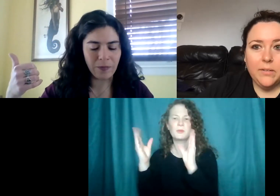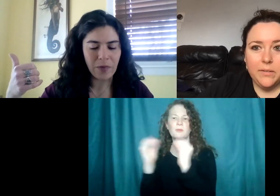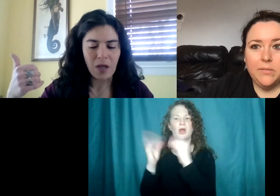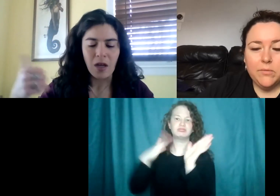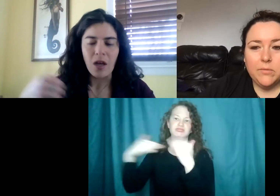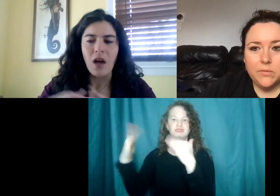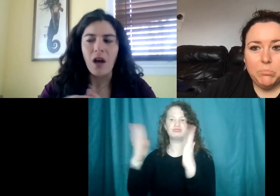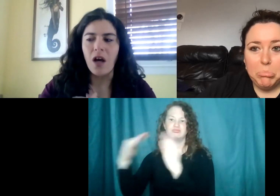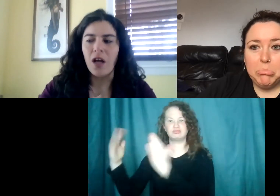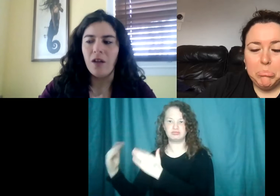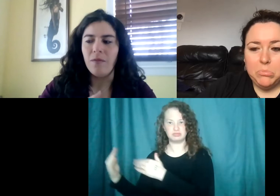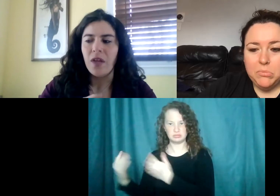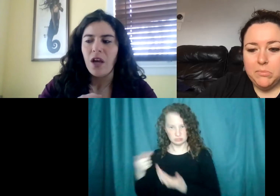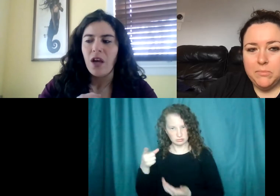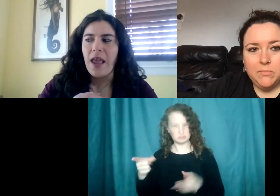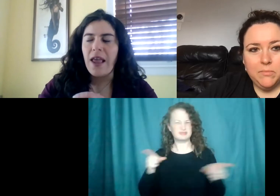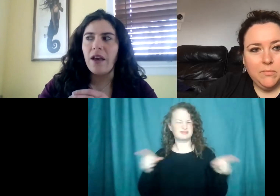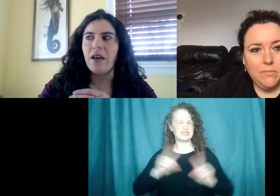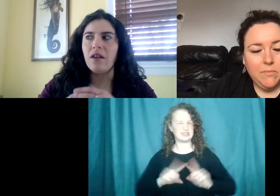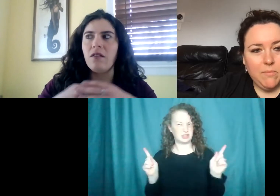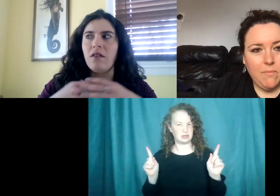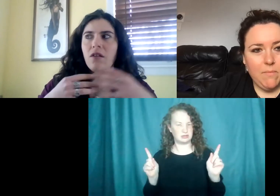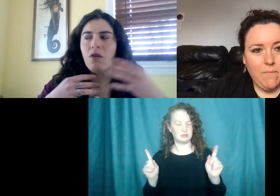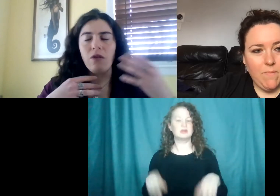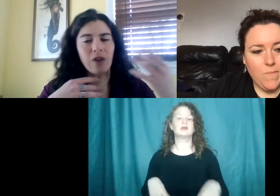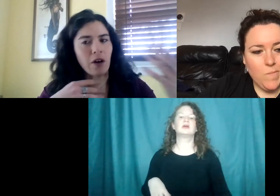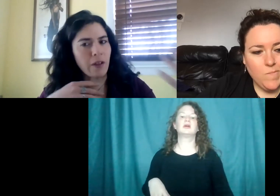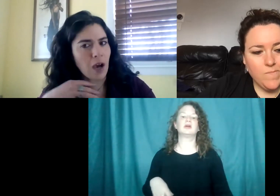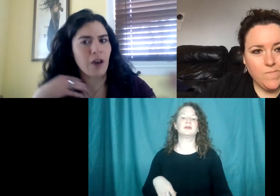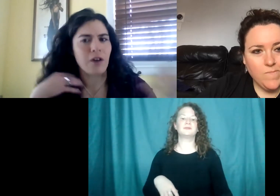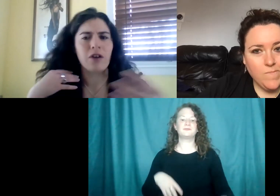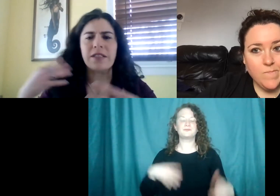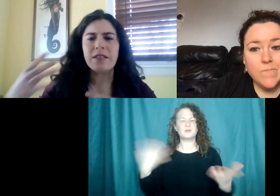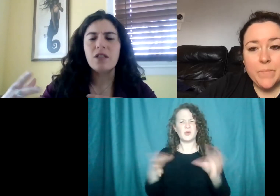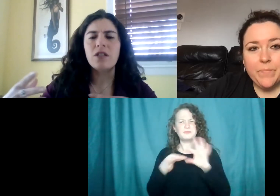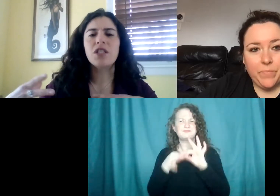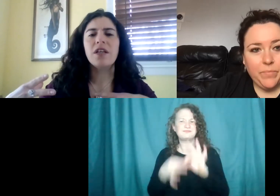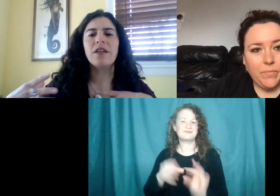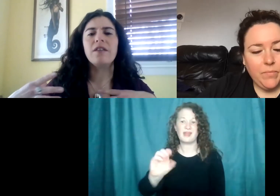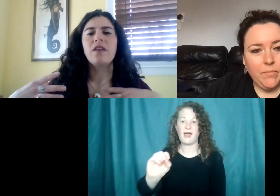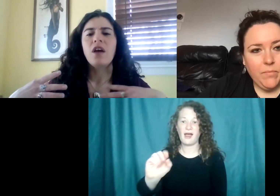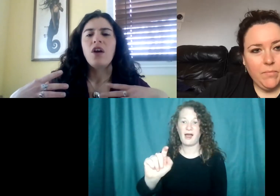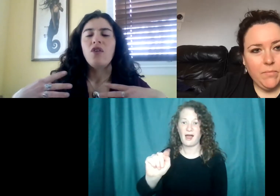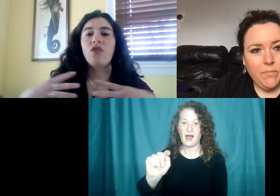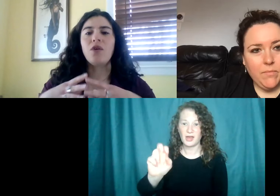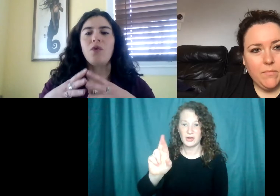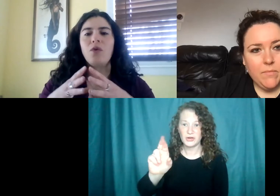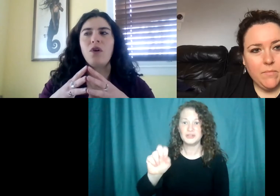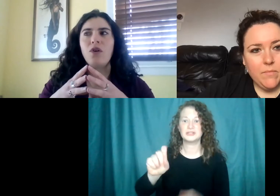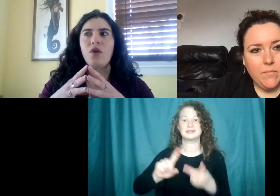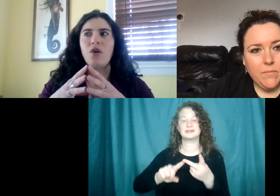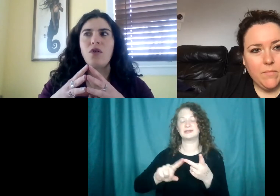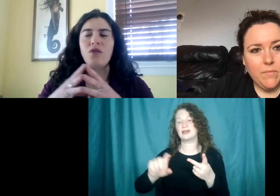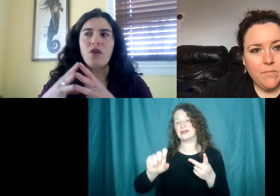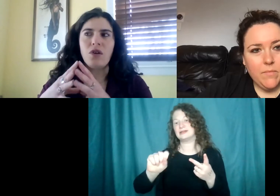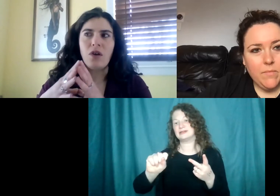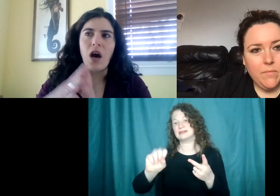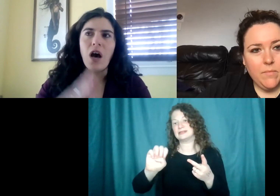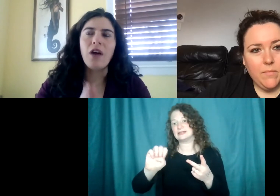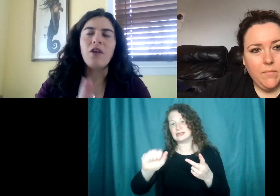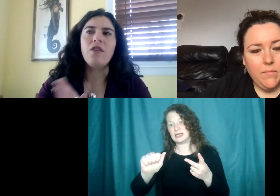ocean. Right. And regarding otters and sea urchins, so